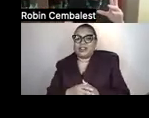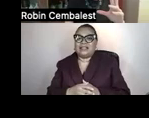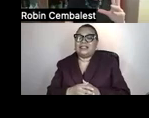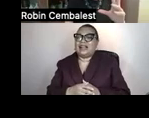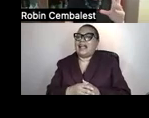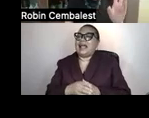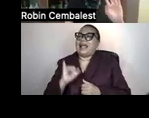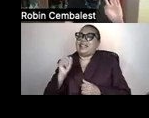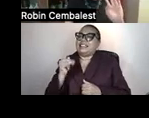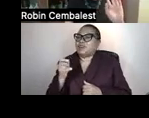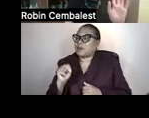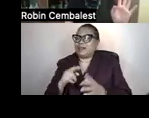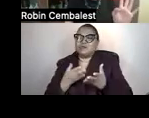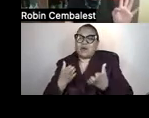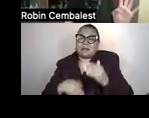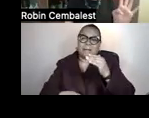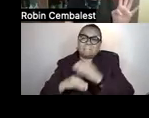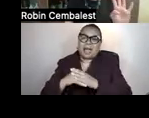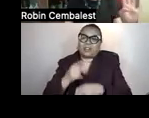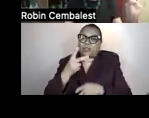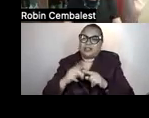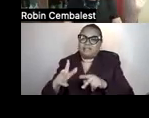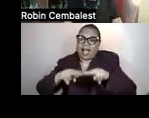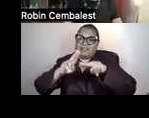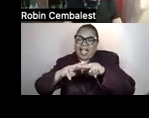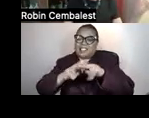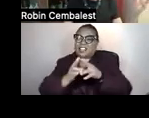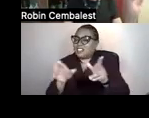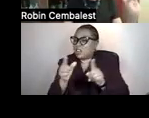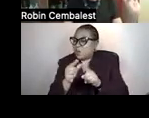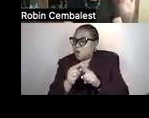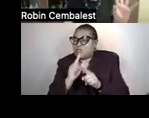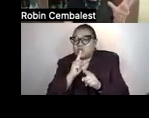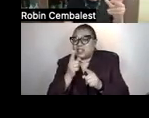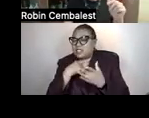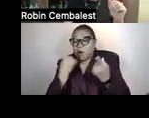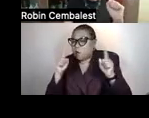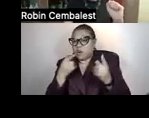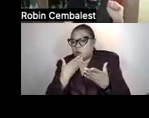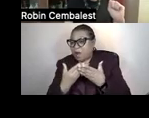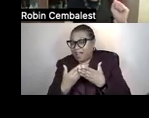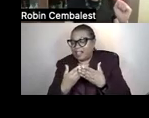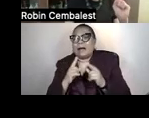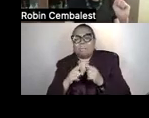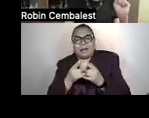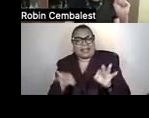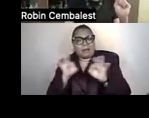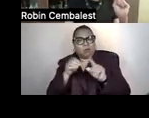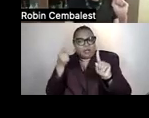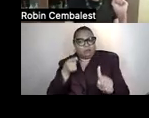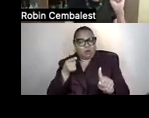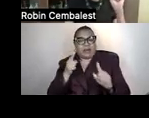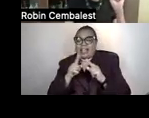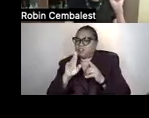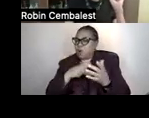Instagram recommends a max of 3 to 5 hashtags, and the general words really don't work that well. But the keywords in